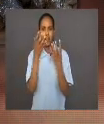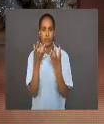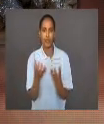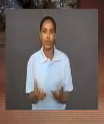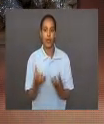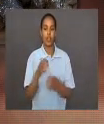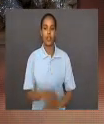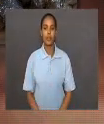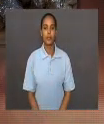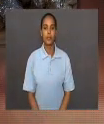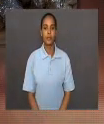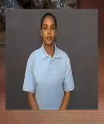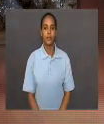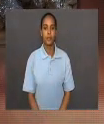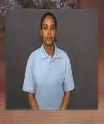slowly.